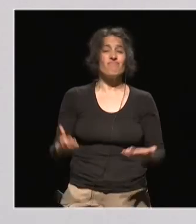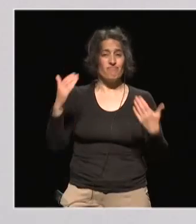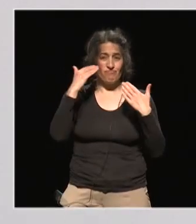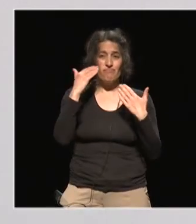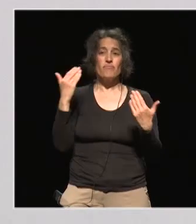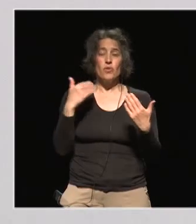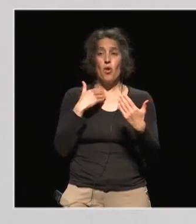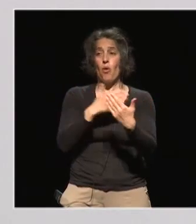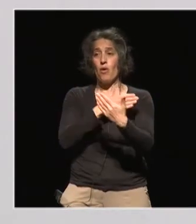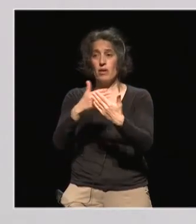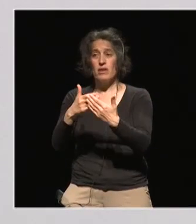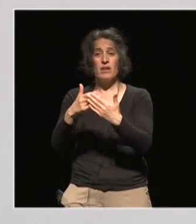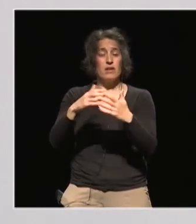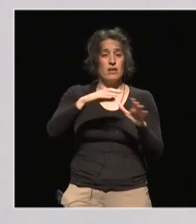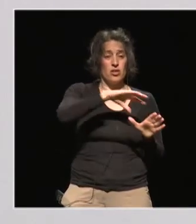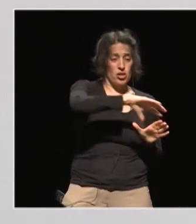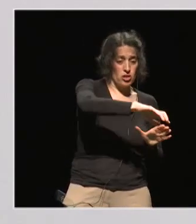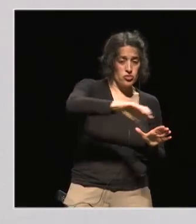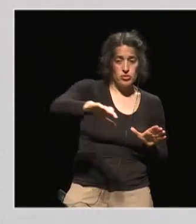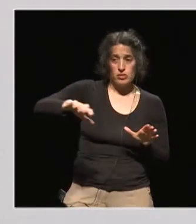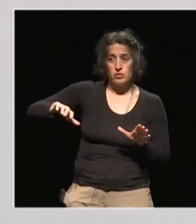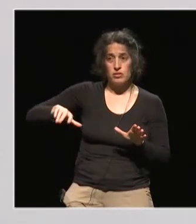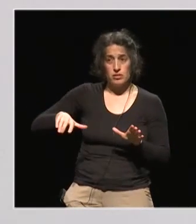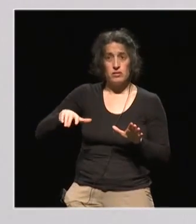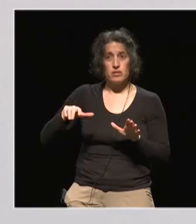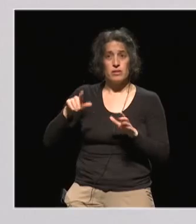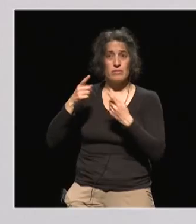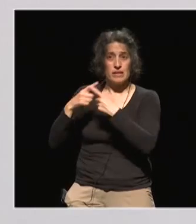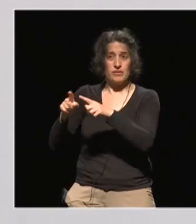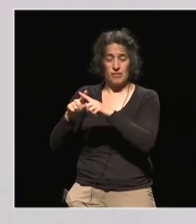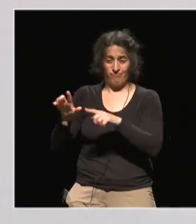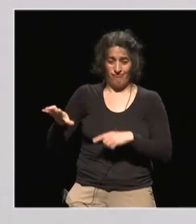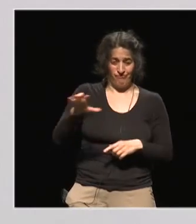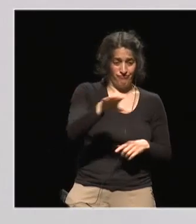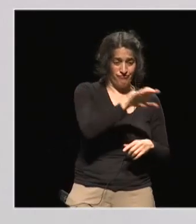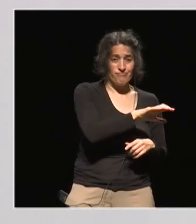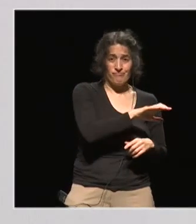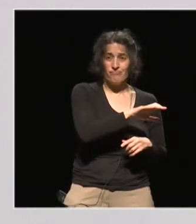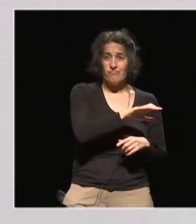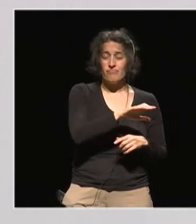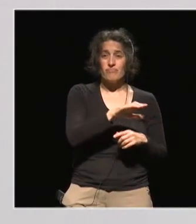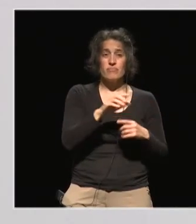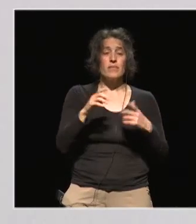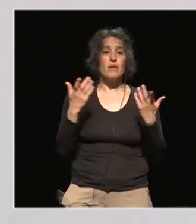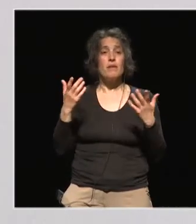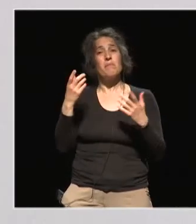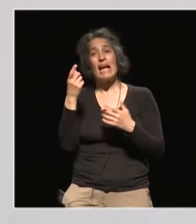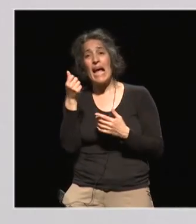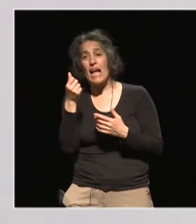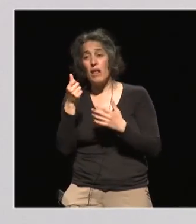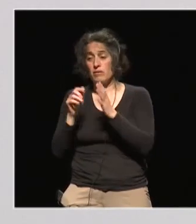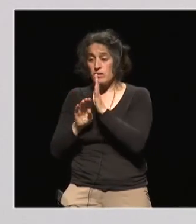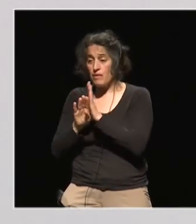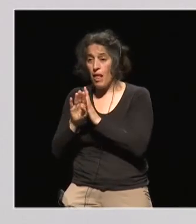Ethiopia, regardless of the recently seen economic development, but is still least developing